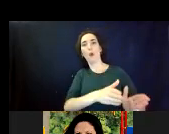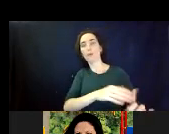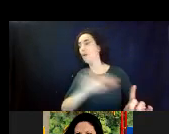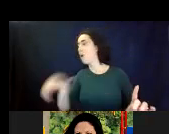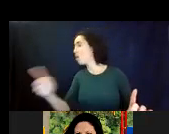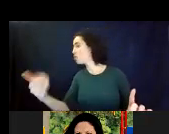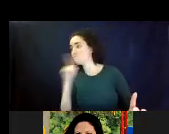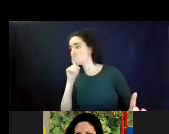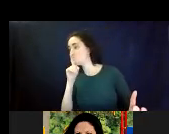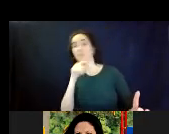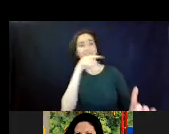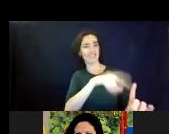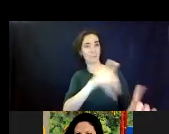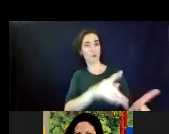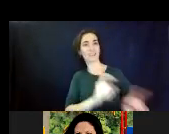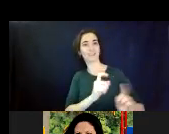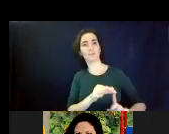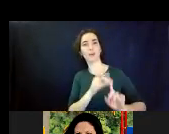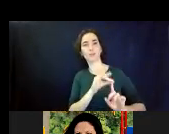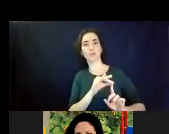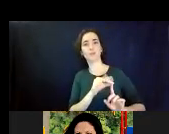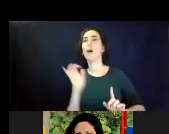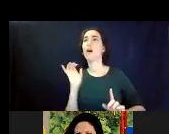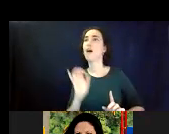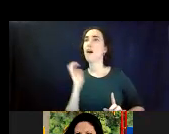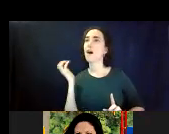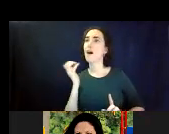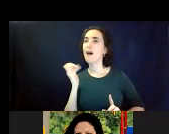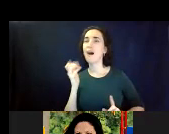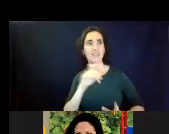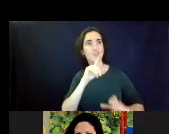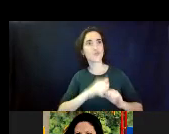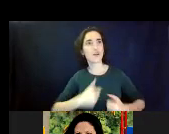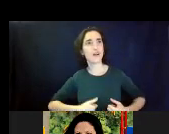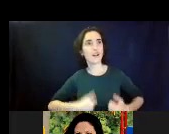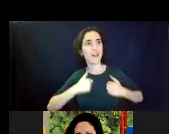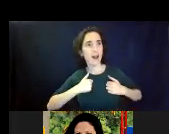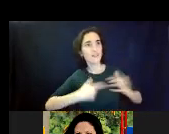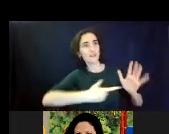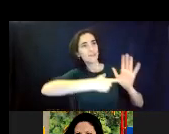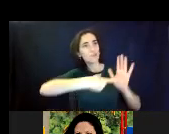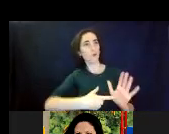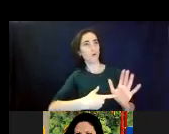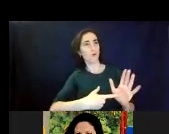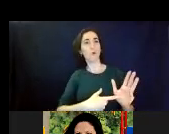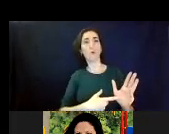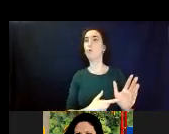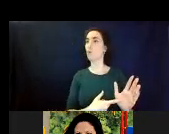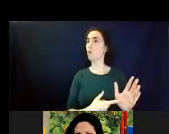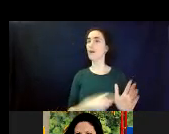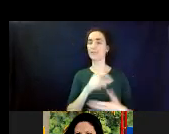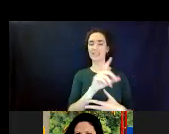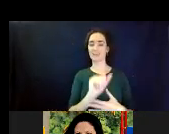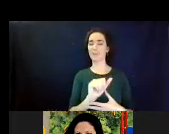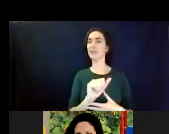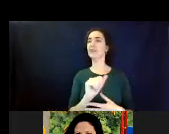offer. This is a real-life example of how disability, being a neutral concept and